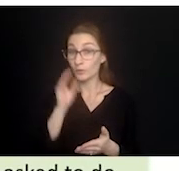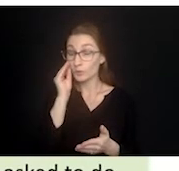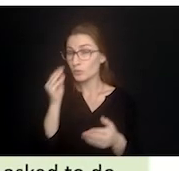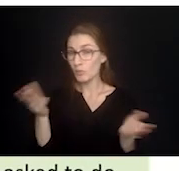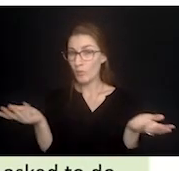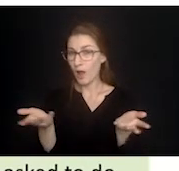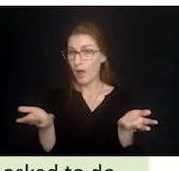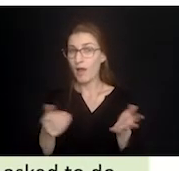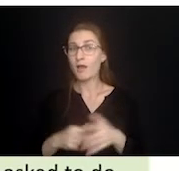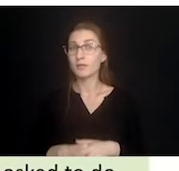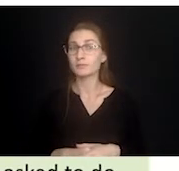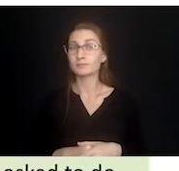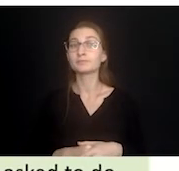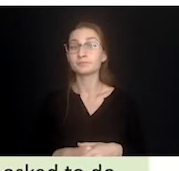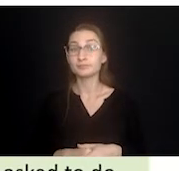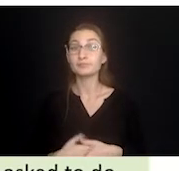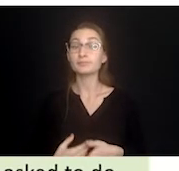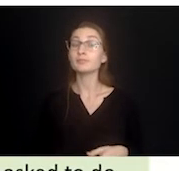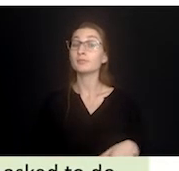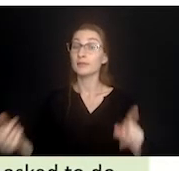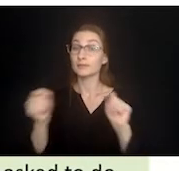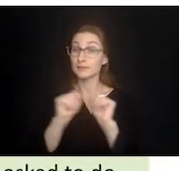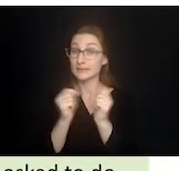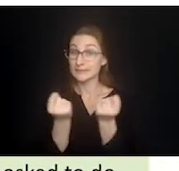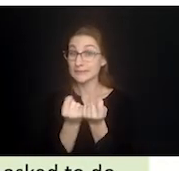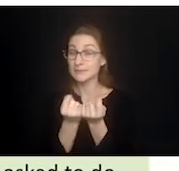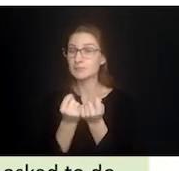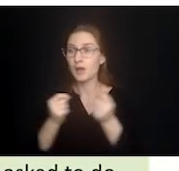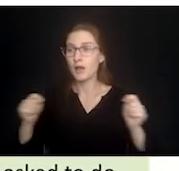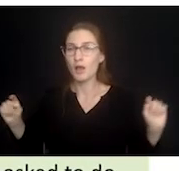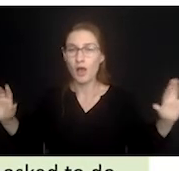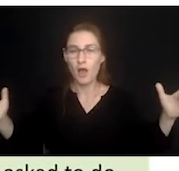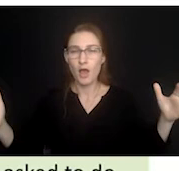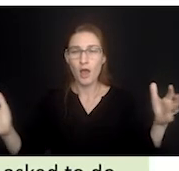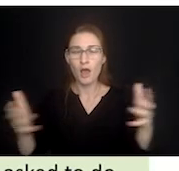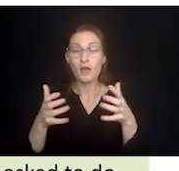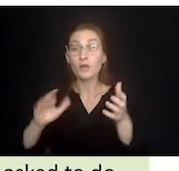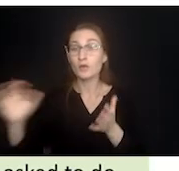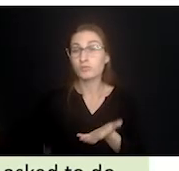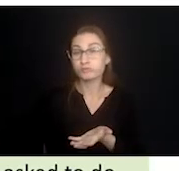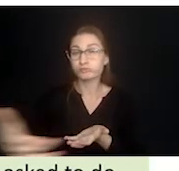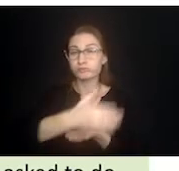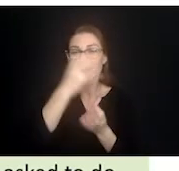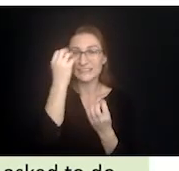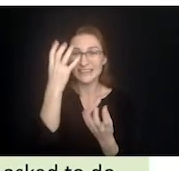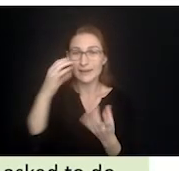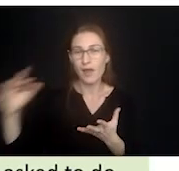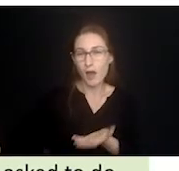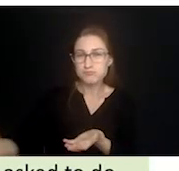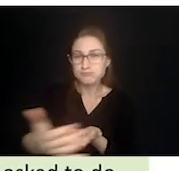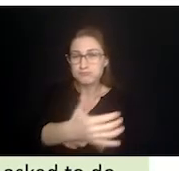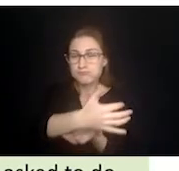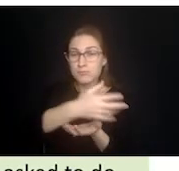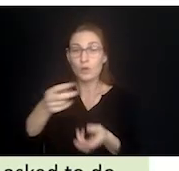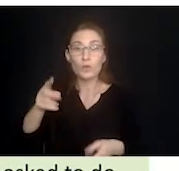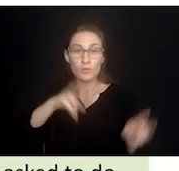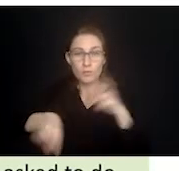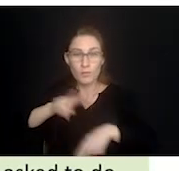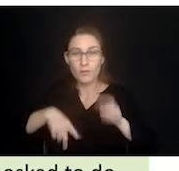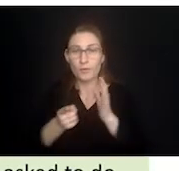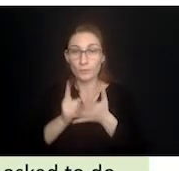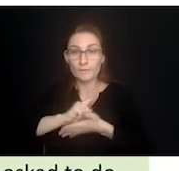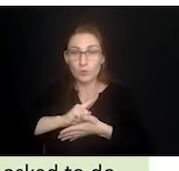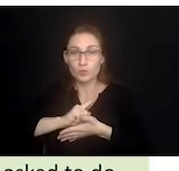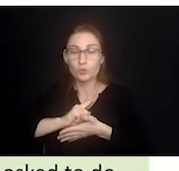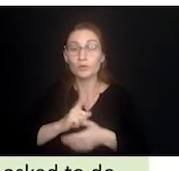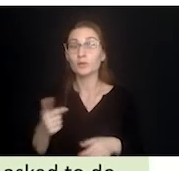So what did we learn? After the team, we met and reviewed all of our collected data after